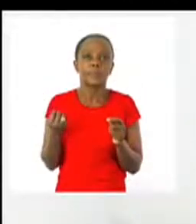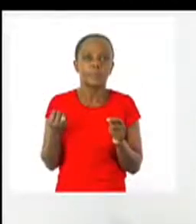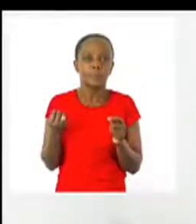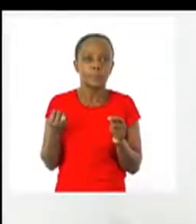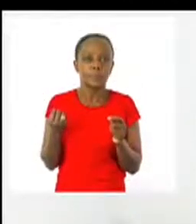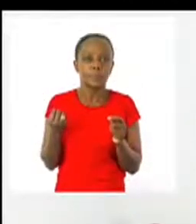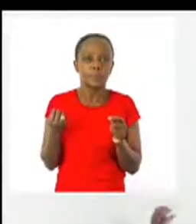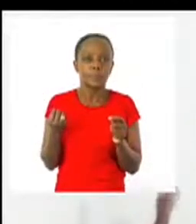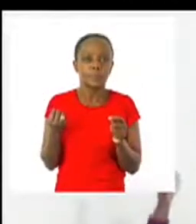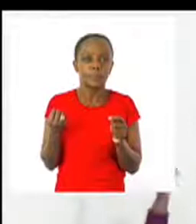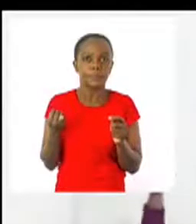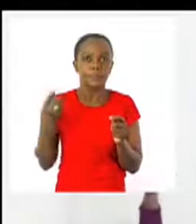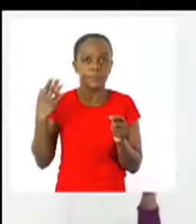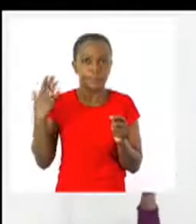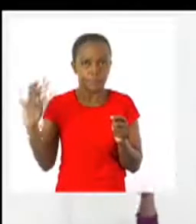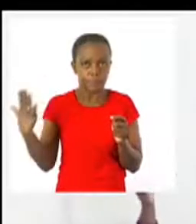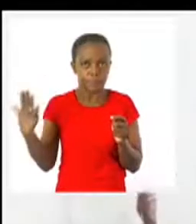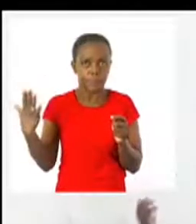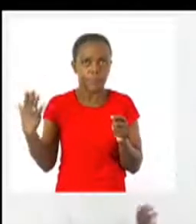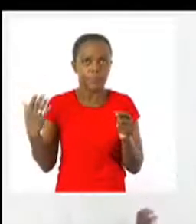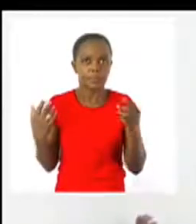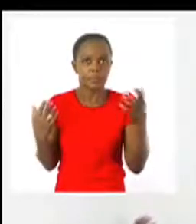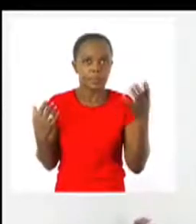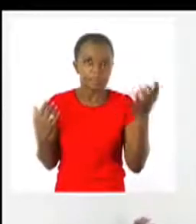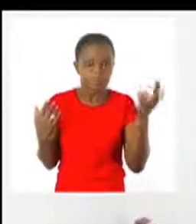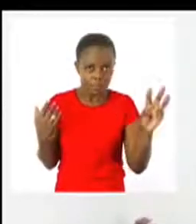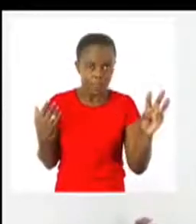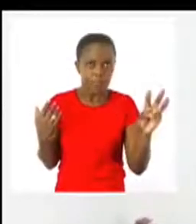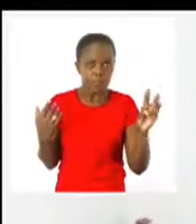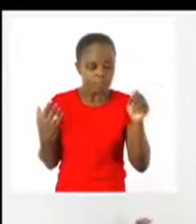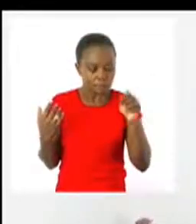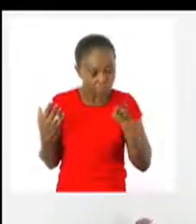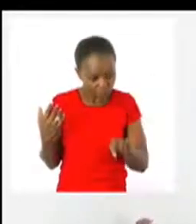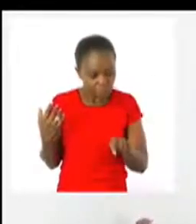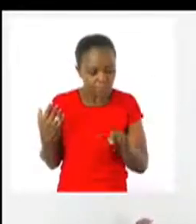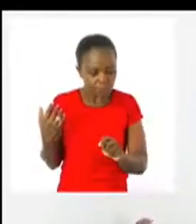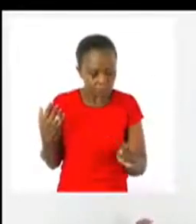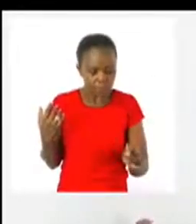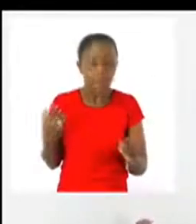Well done. 5, 6.